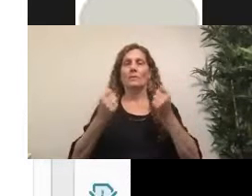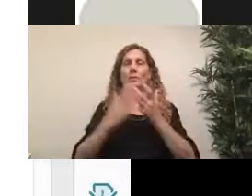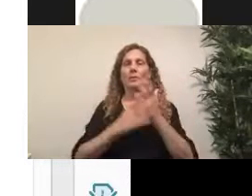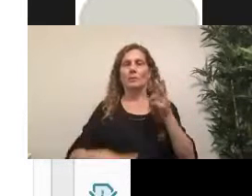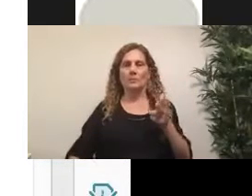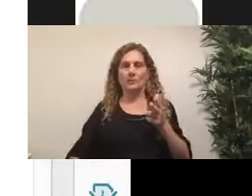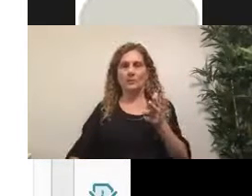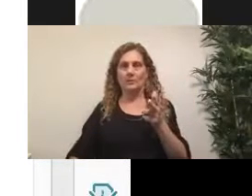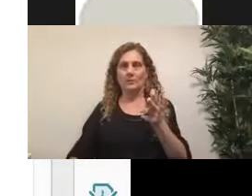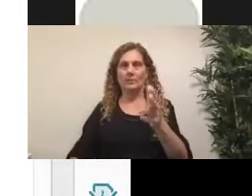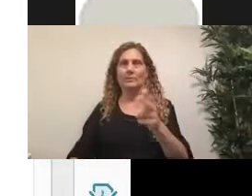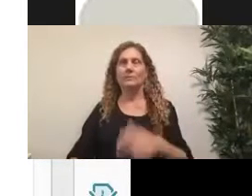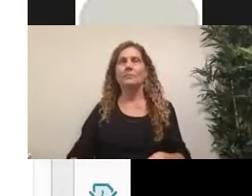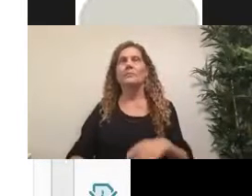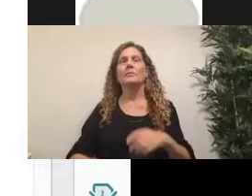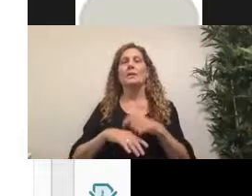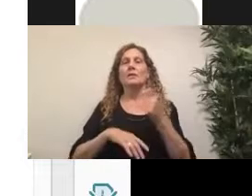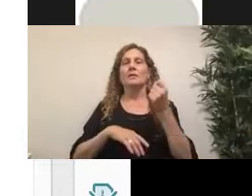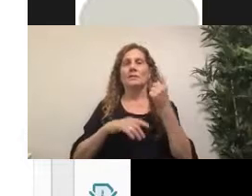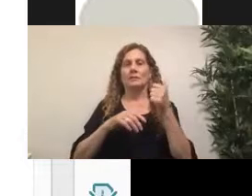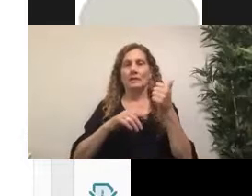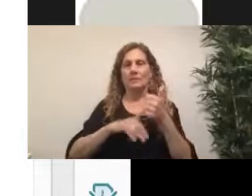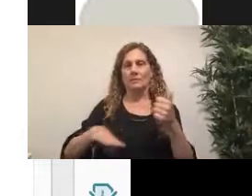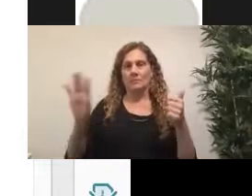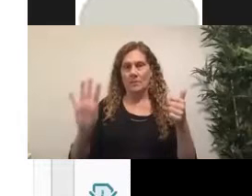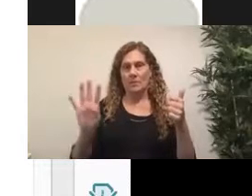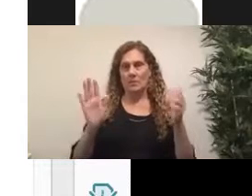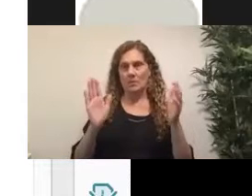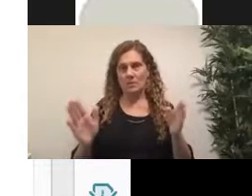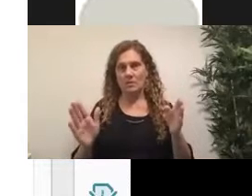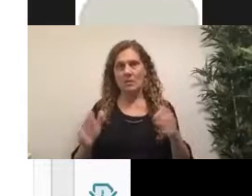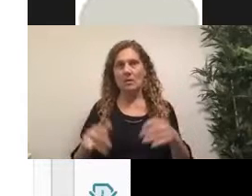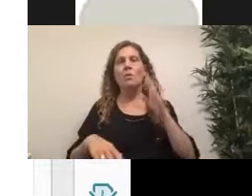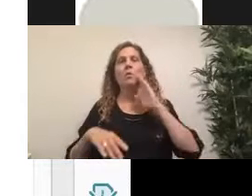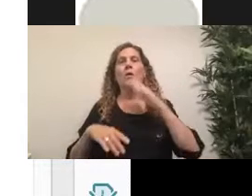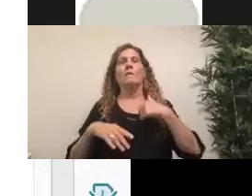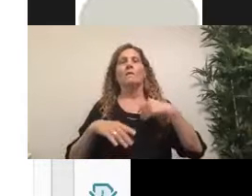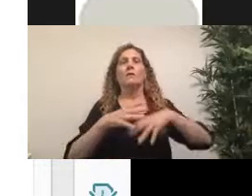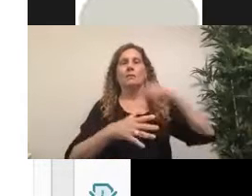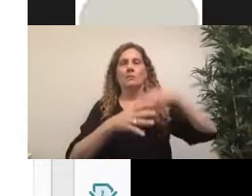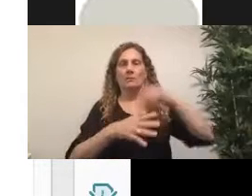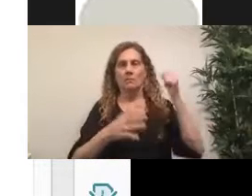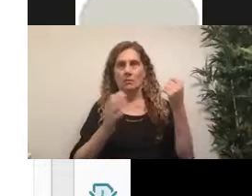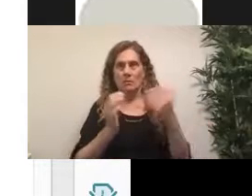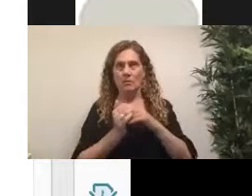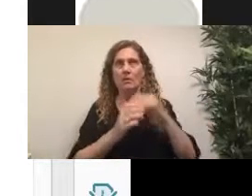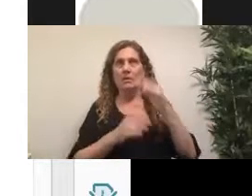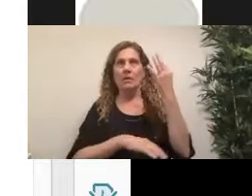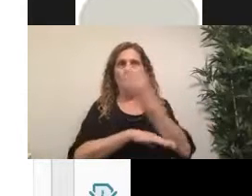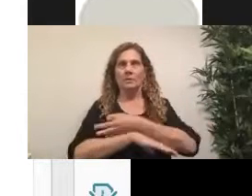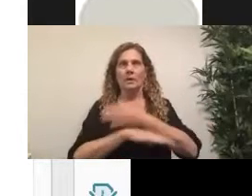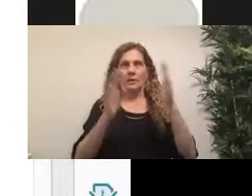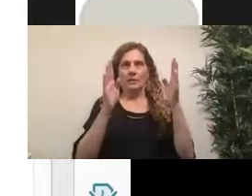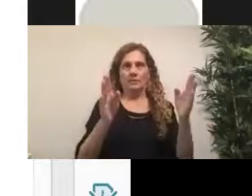shot at this drive-through clinic will be entered to win a 9-day Summerfest Power Pass, which is good for admission every day of the festival, and a festival